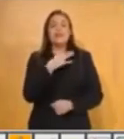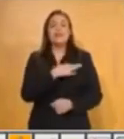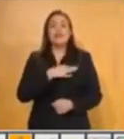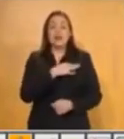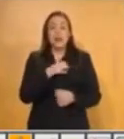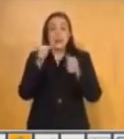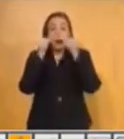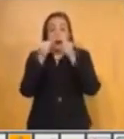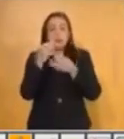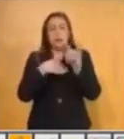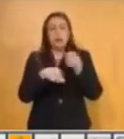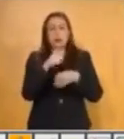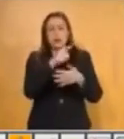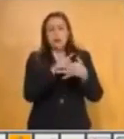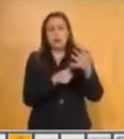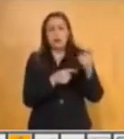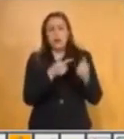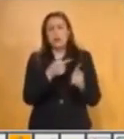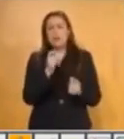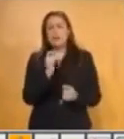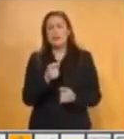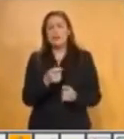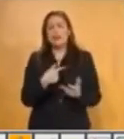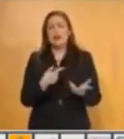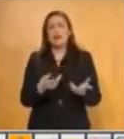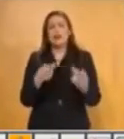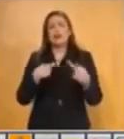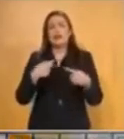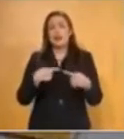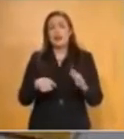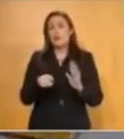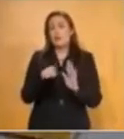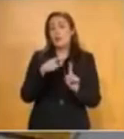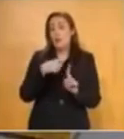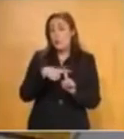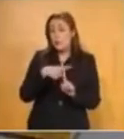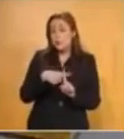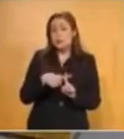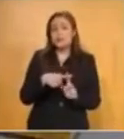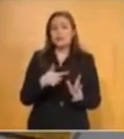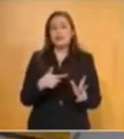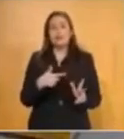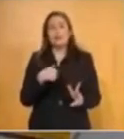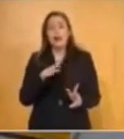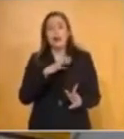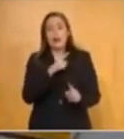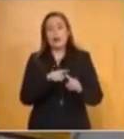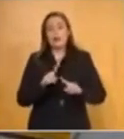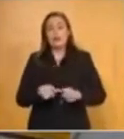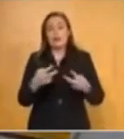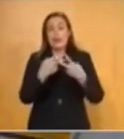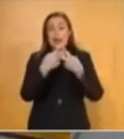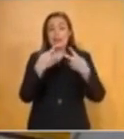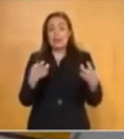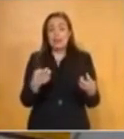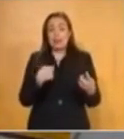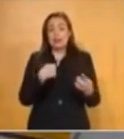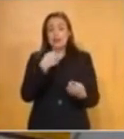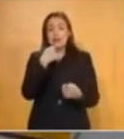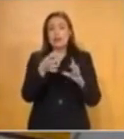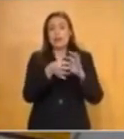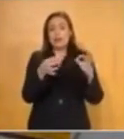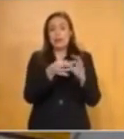because this is not a positive. If we label or classify the different adjectives I'm saying in this moment, if